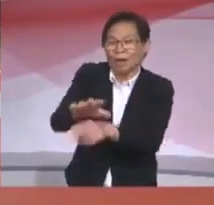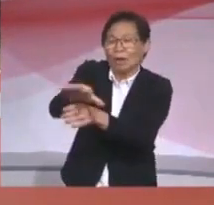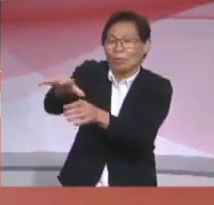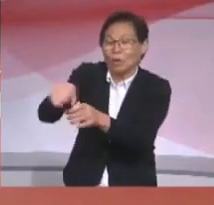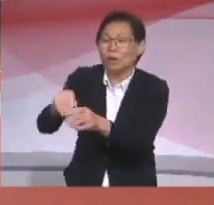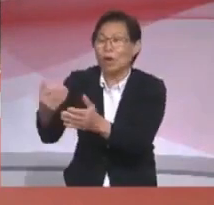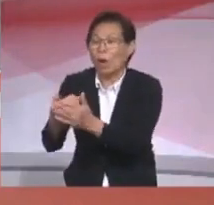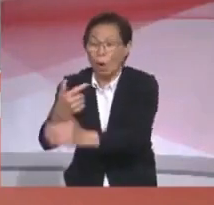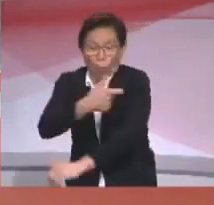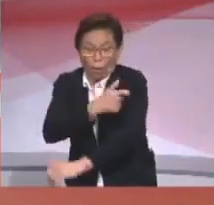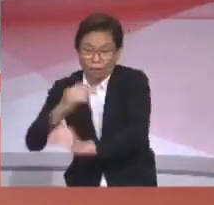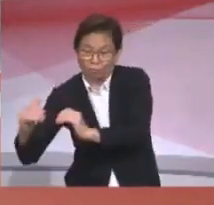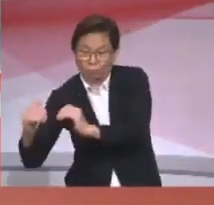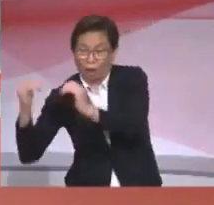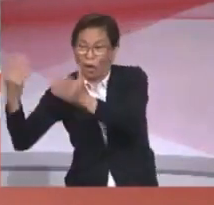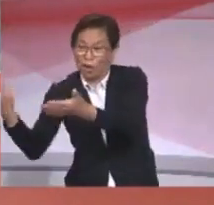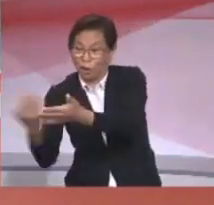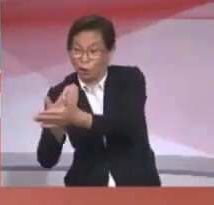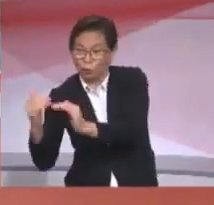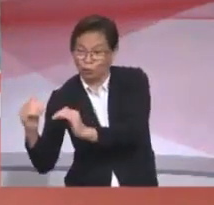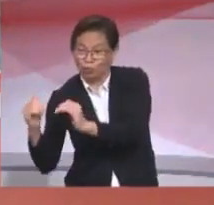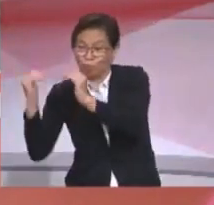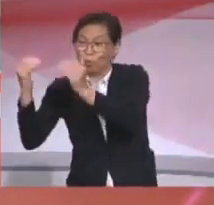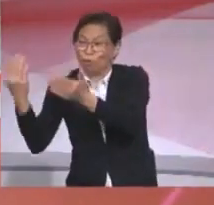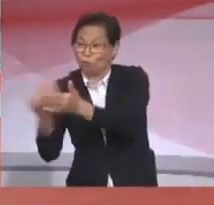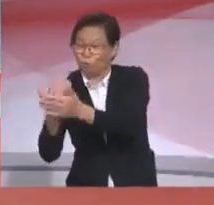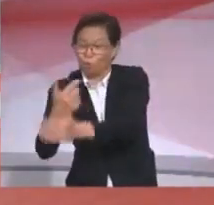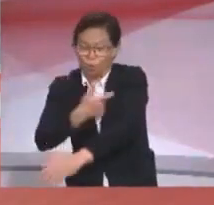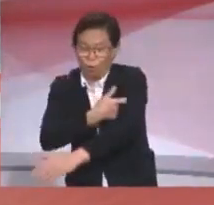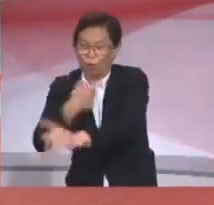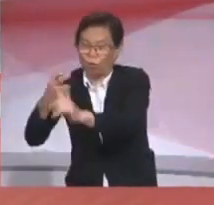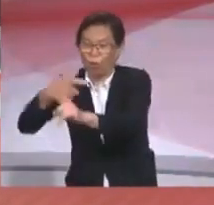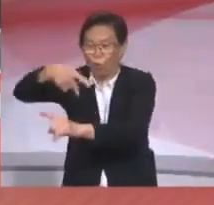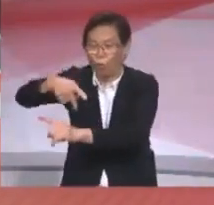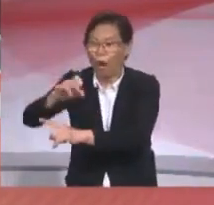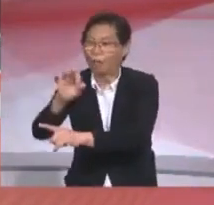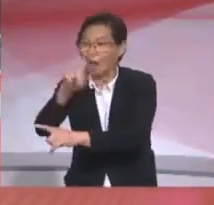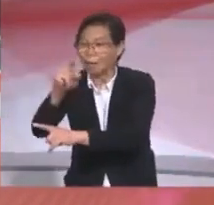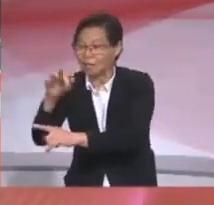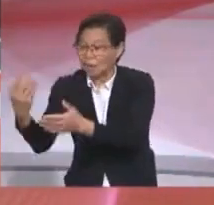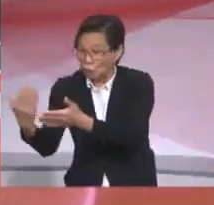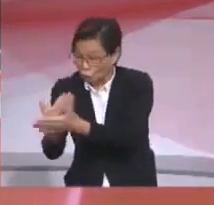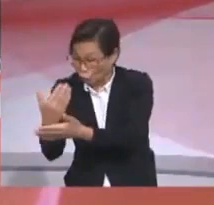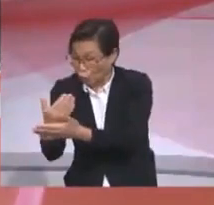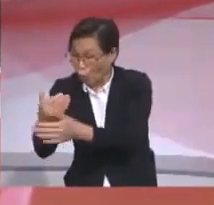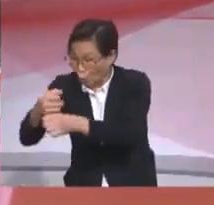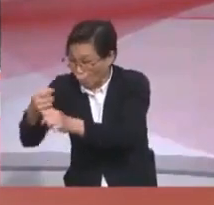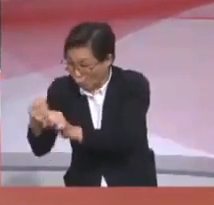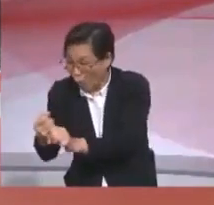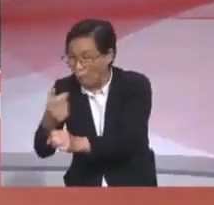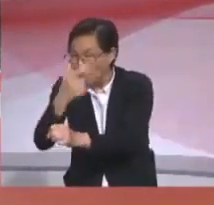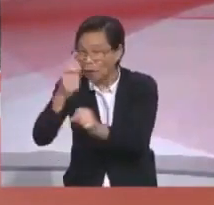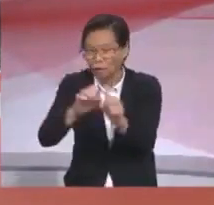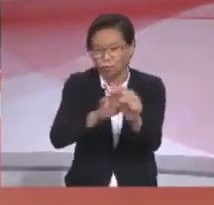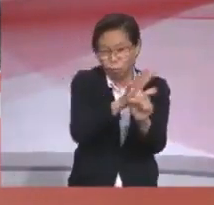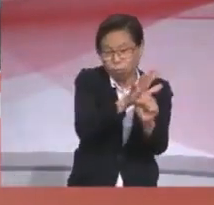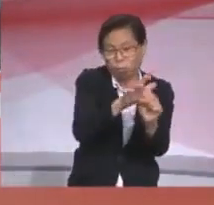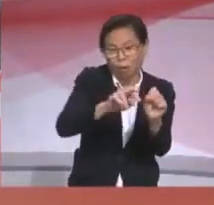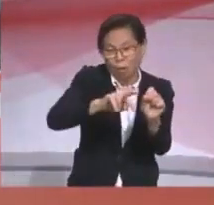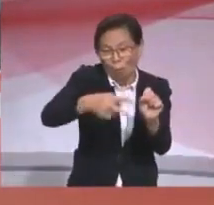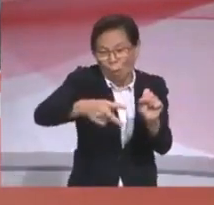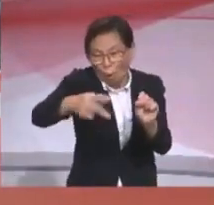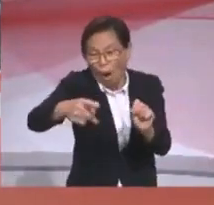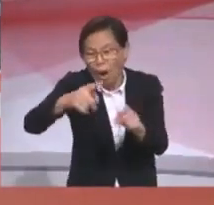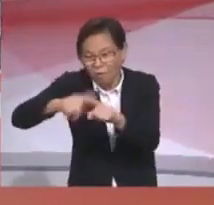vaccines that are upgraded or new kinds of vaccines from Pfizer in light of mutations